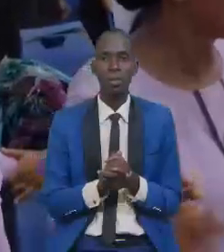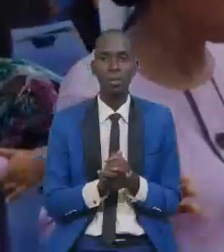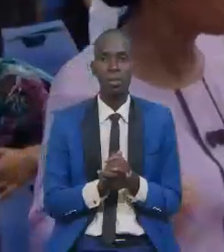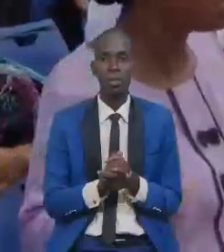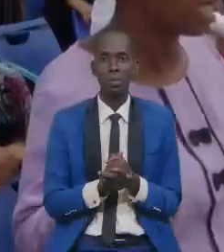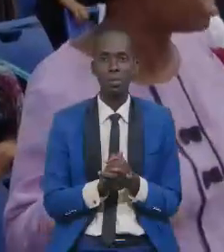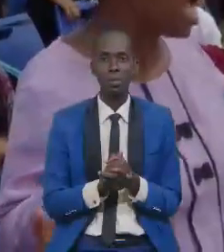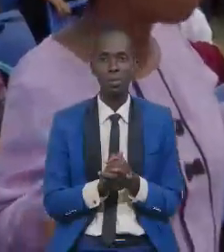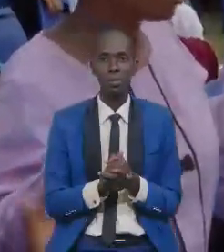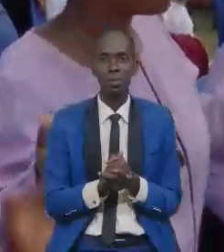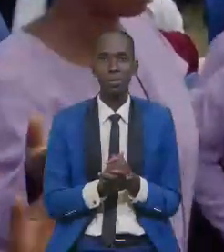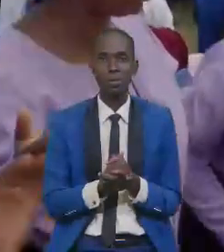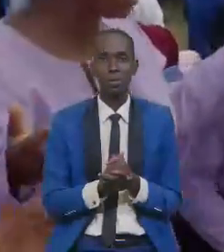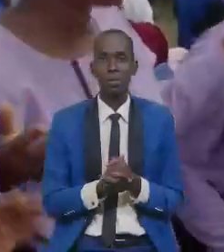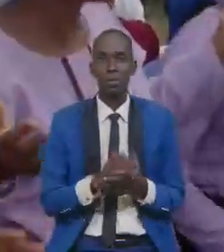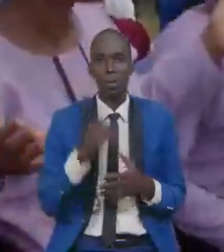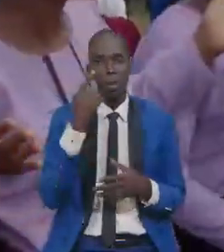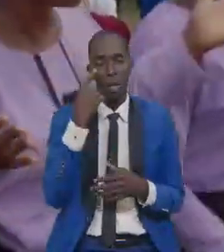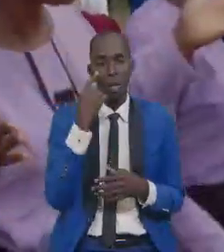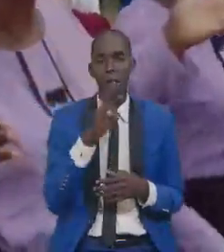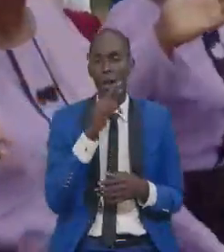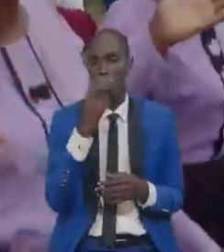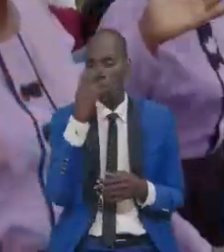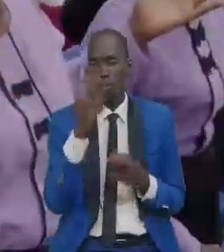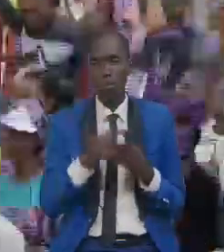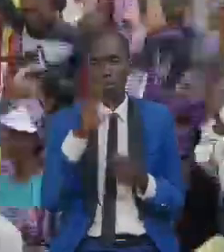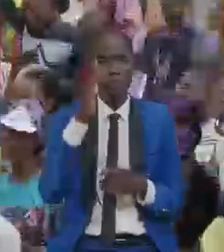Come. Your eyes are blind to your future.